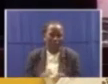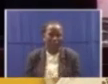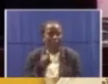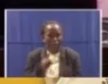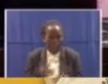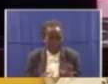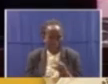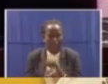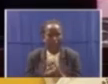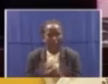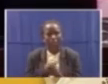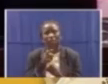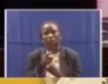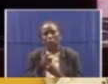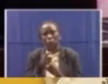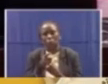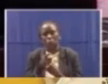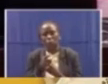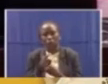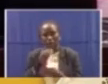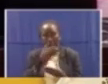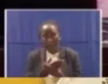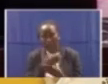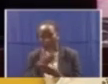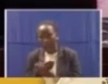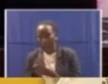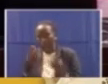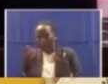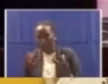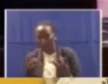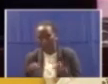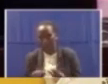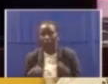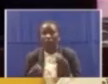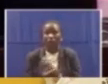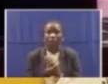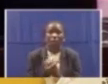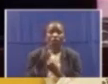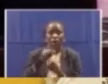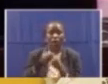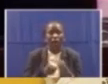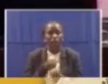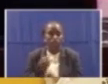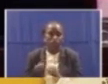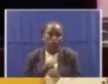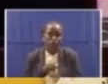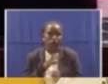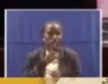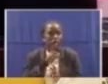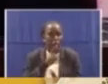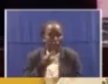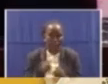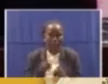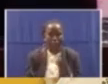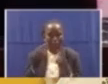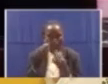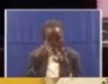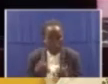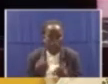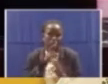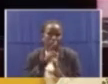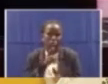continual decline in detection rates if one considers the police annual report and its budget report. That is